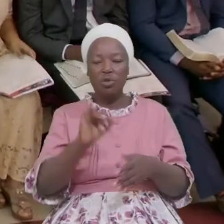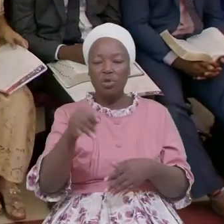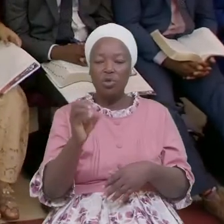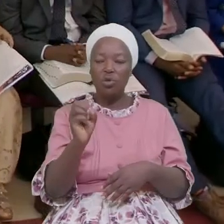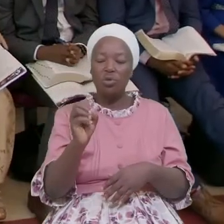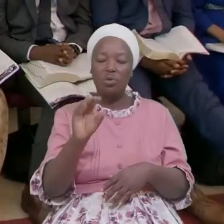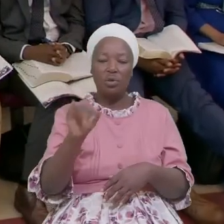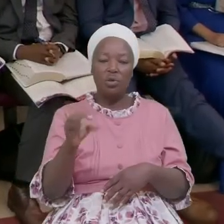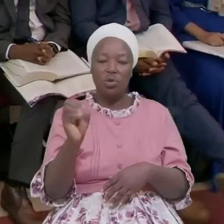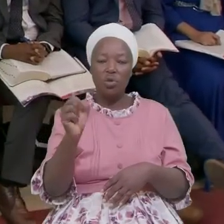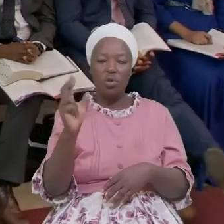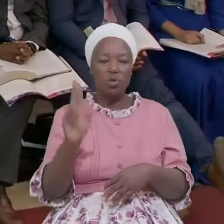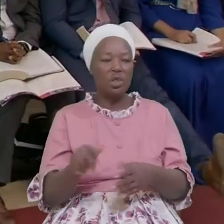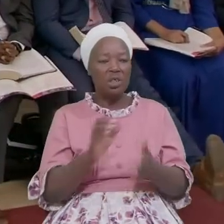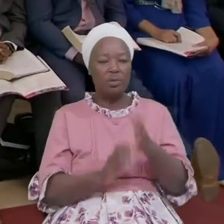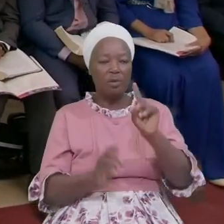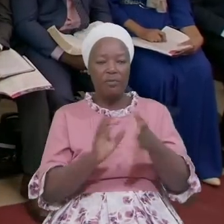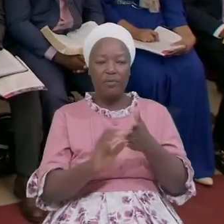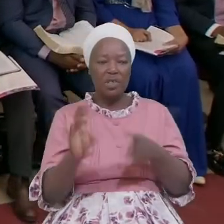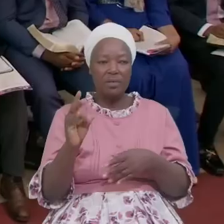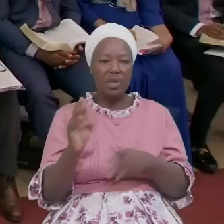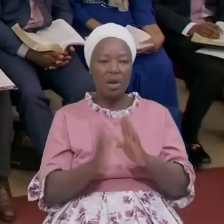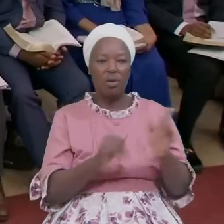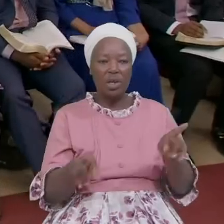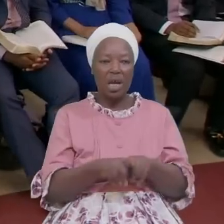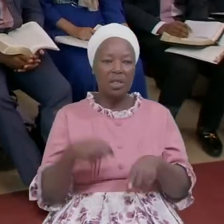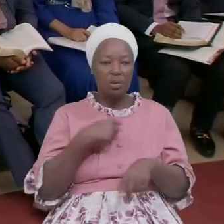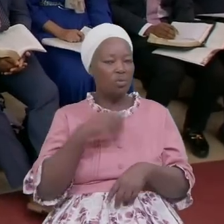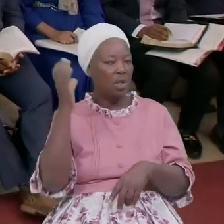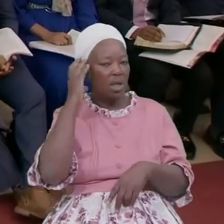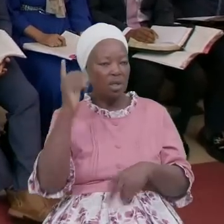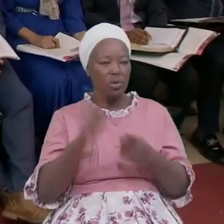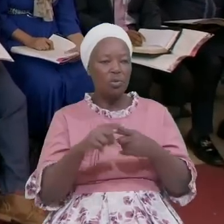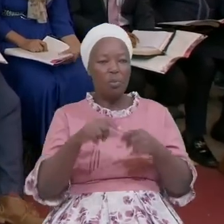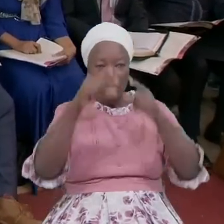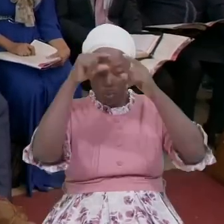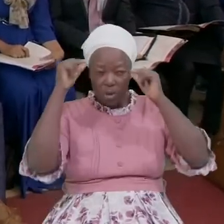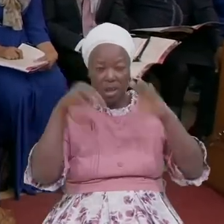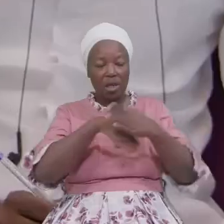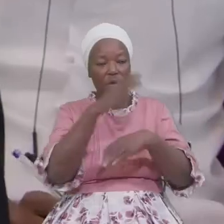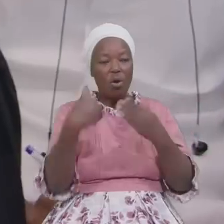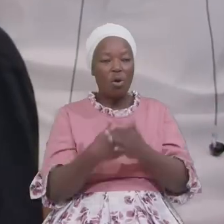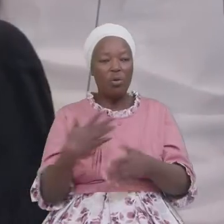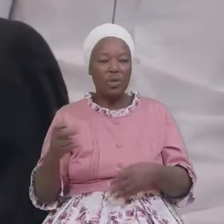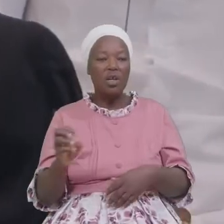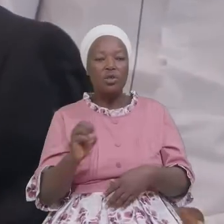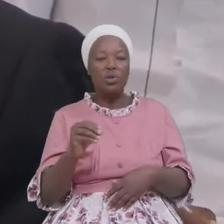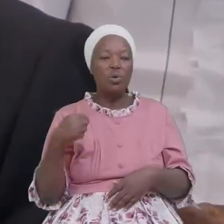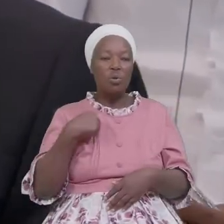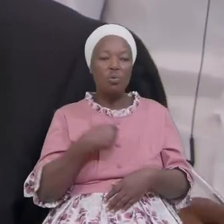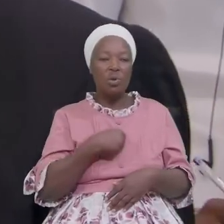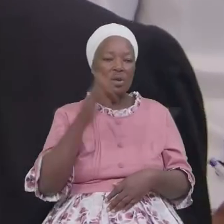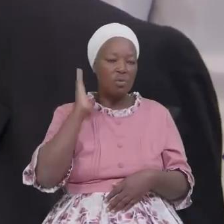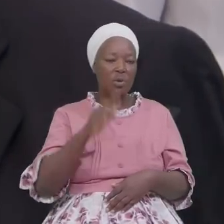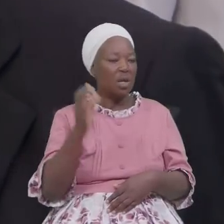as we hearkened unto Moses in all things, so will we